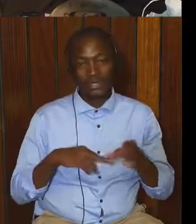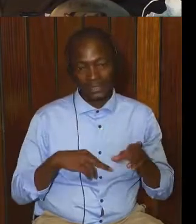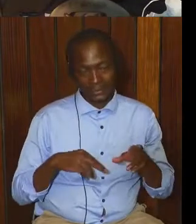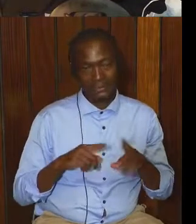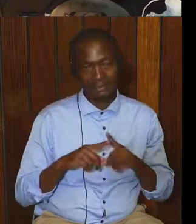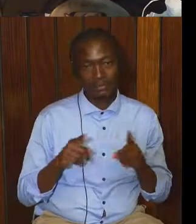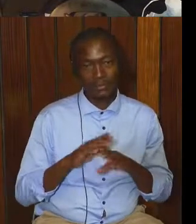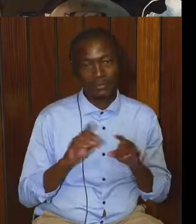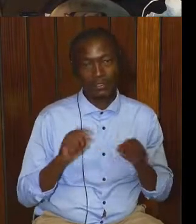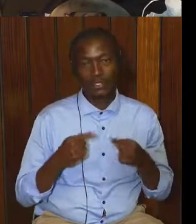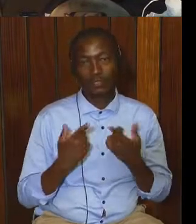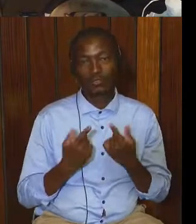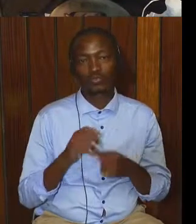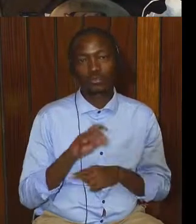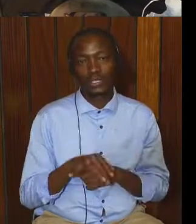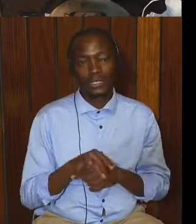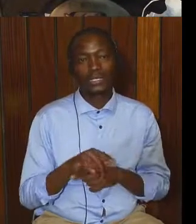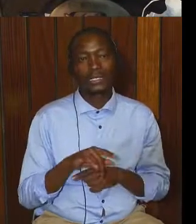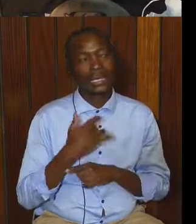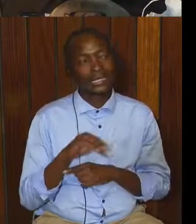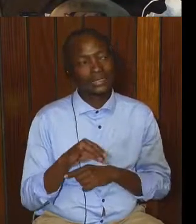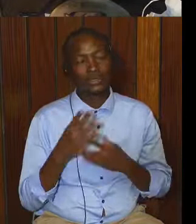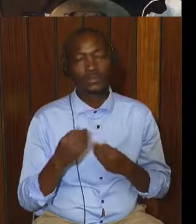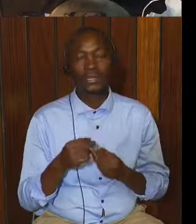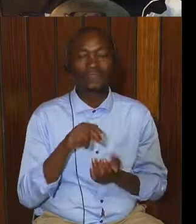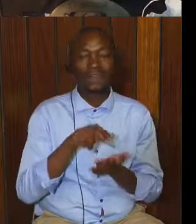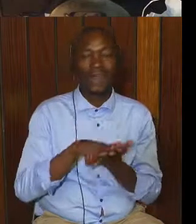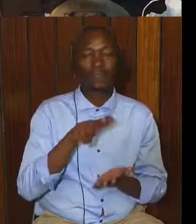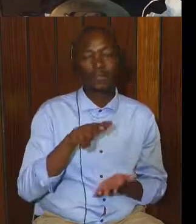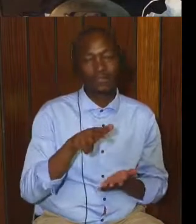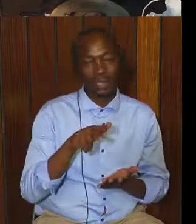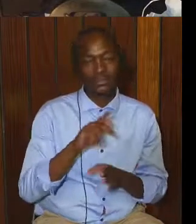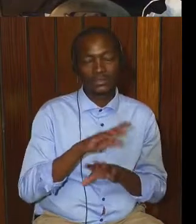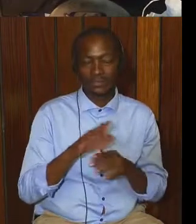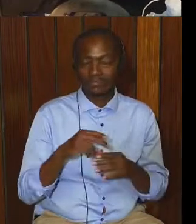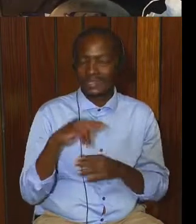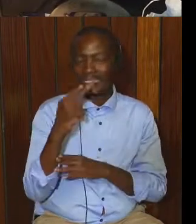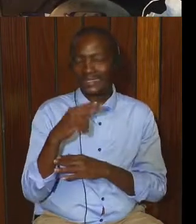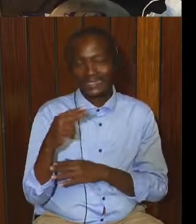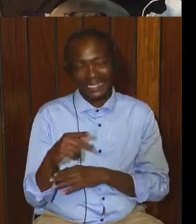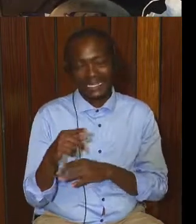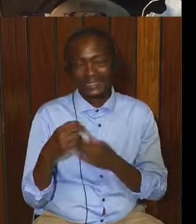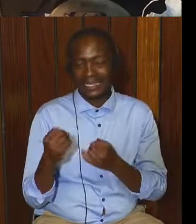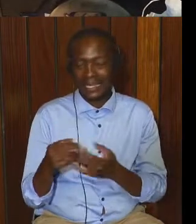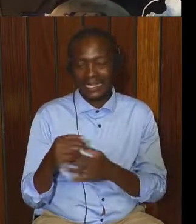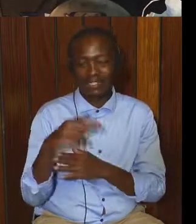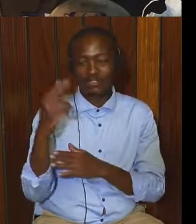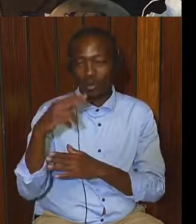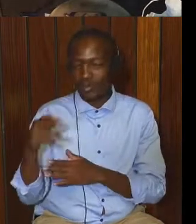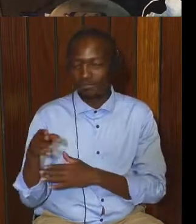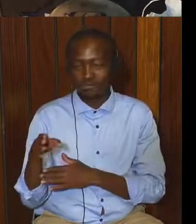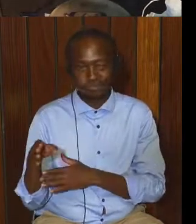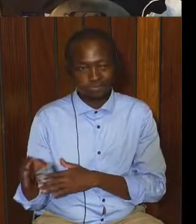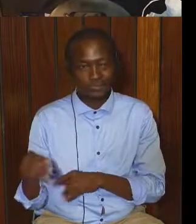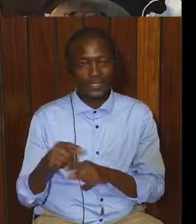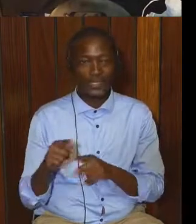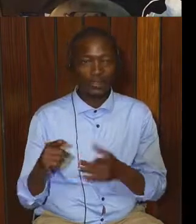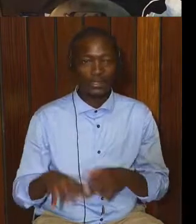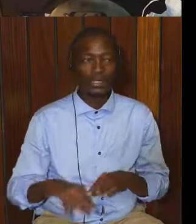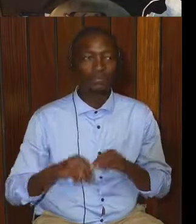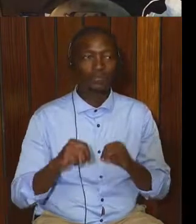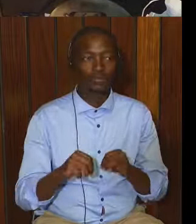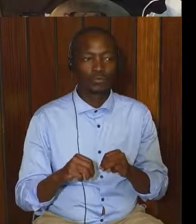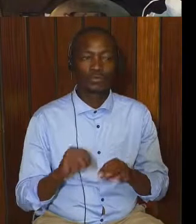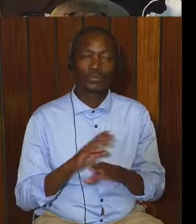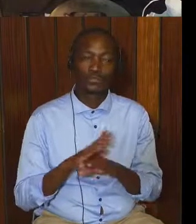really have that approval of that. But the concepts are there, the designs are there, the drawings are there for us to move to